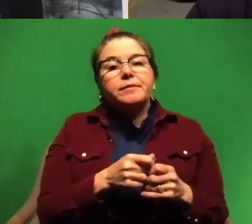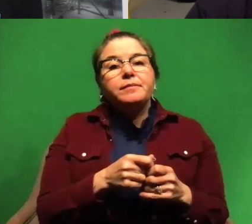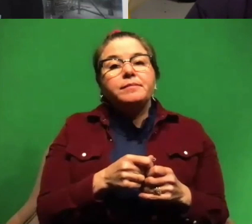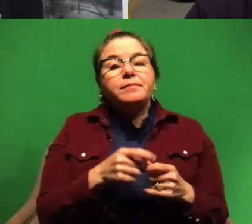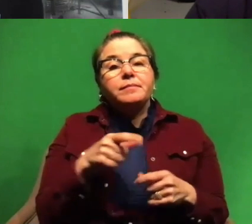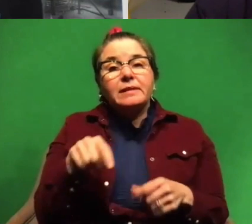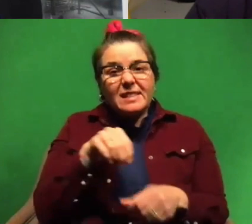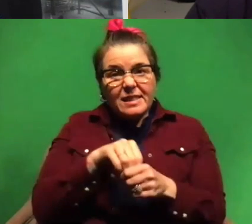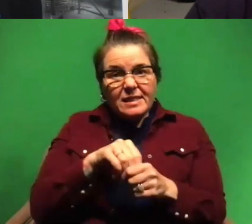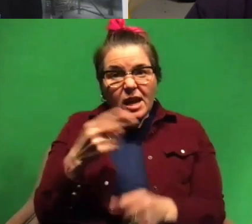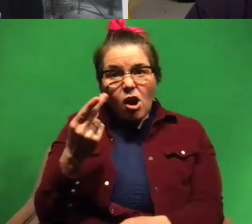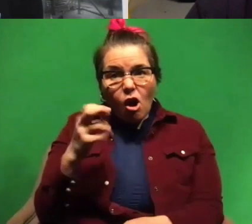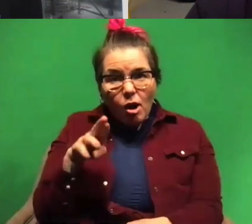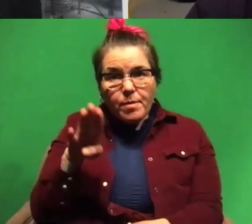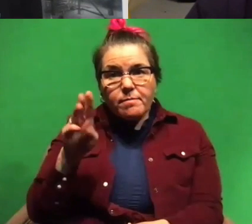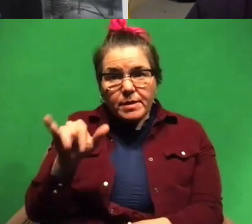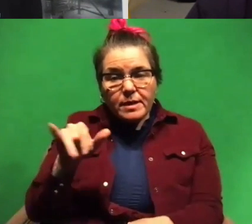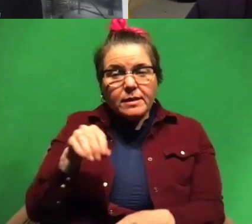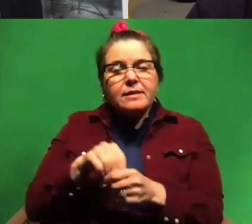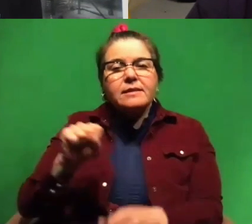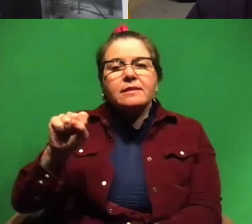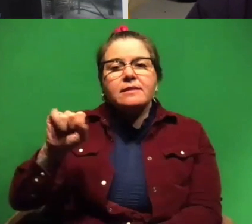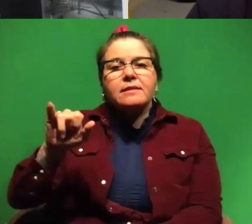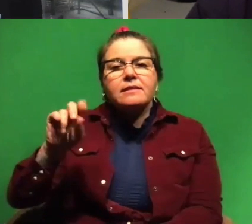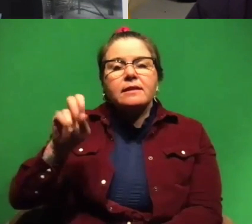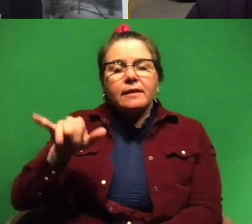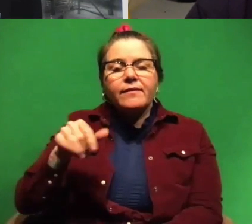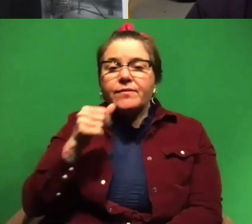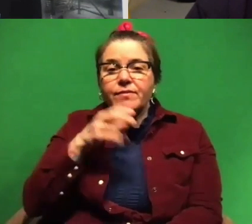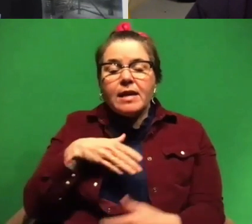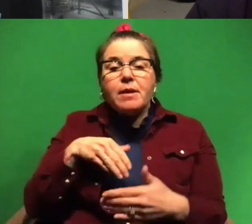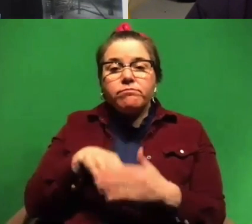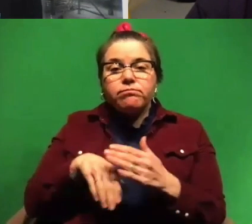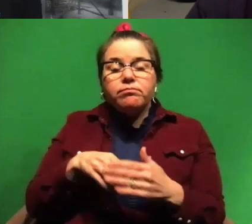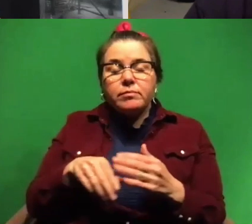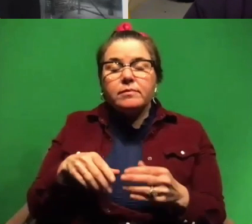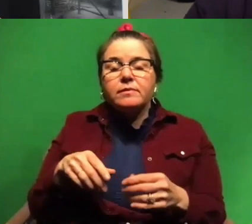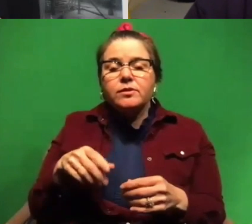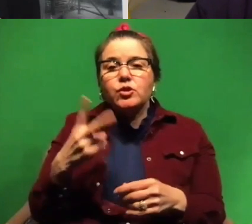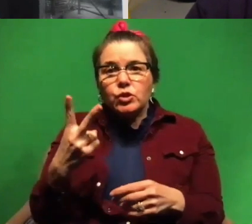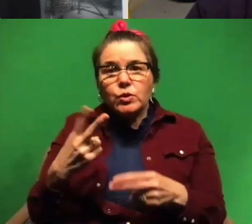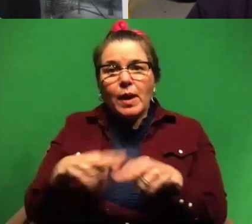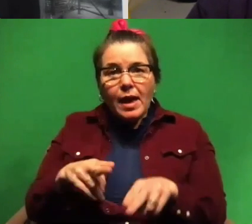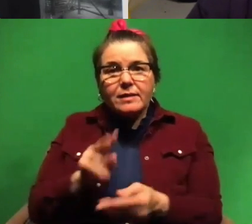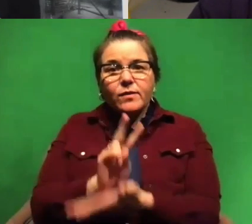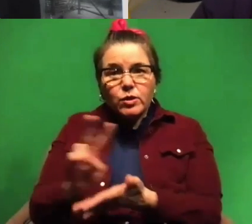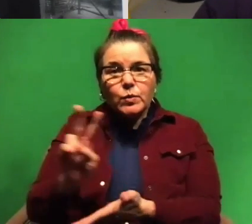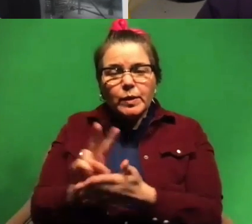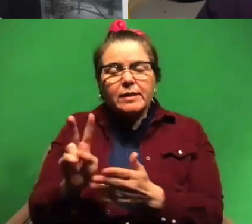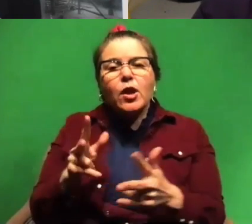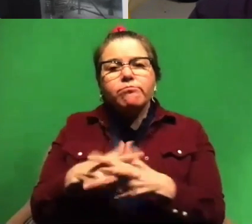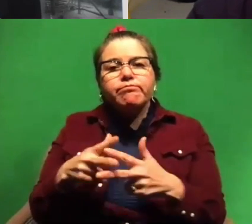those harbors and bays in Sydney, the females are actually laying 2 eggs every 2 weeks. So that's their breeding time right